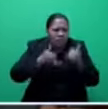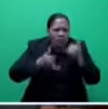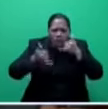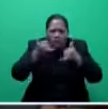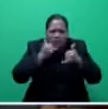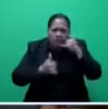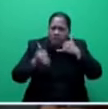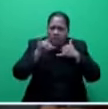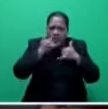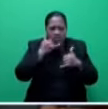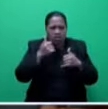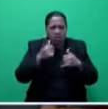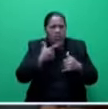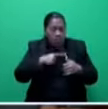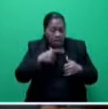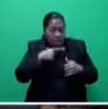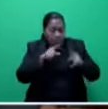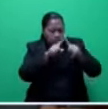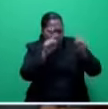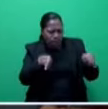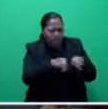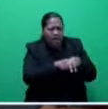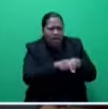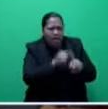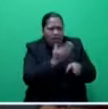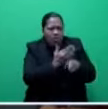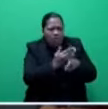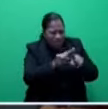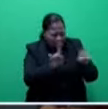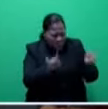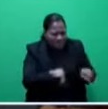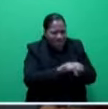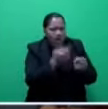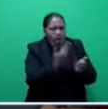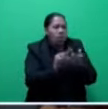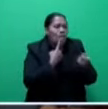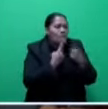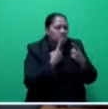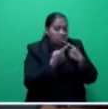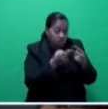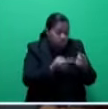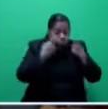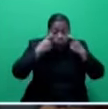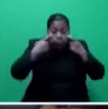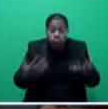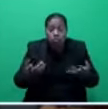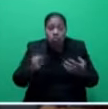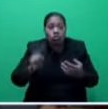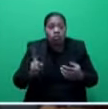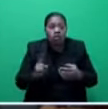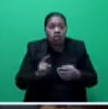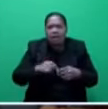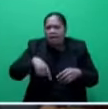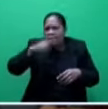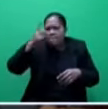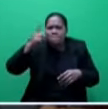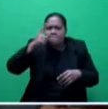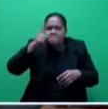our worksheets loaded on the website. This indicates, Mr. Speaker, a high level of parental